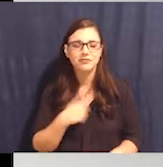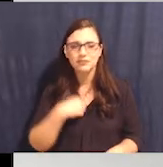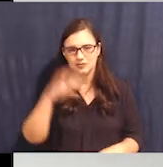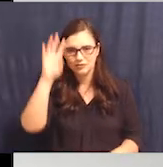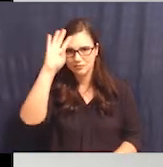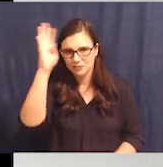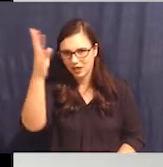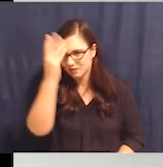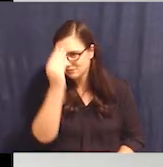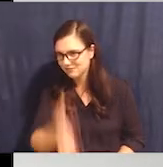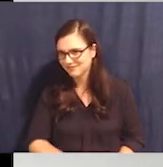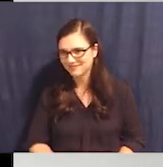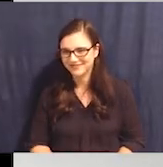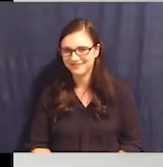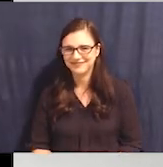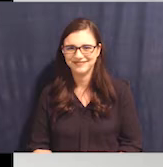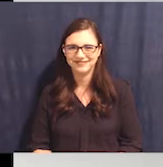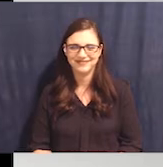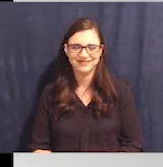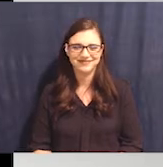I made that up.